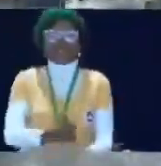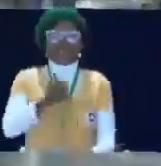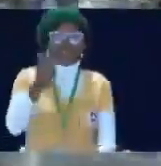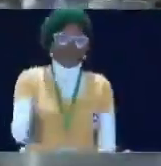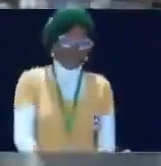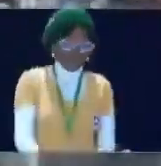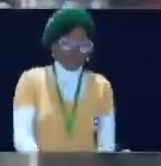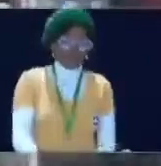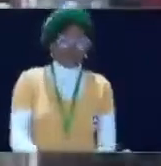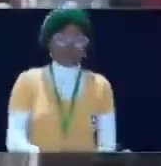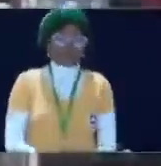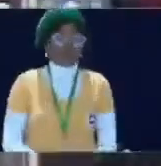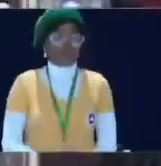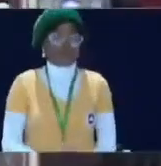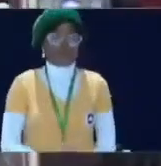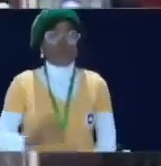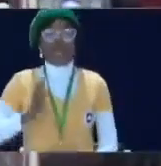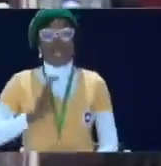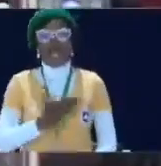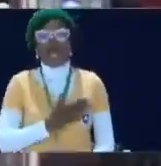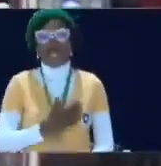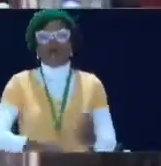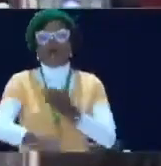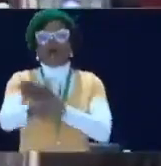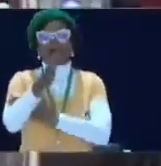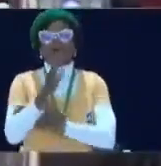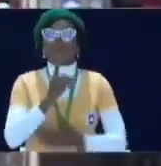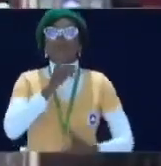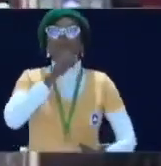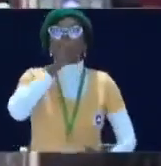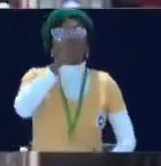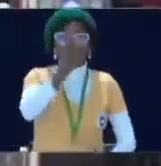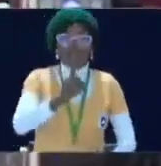Amen. Our God is truly,